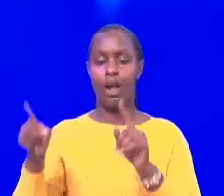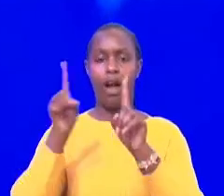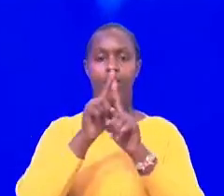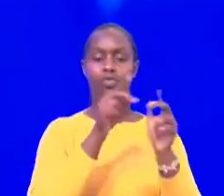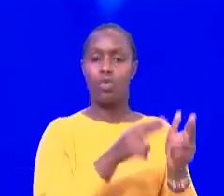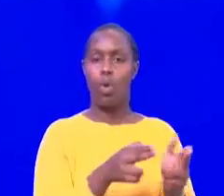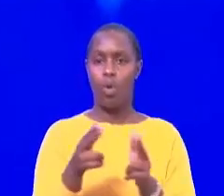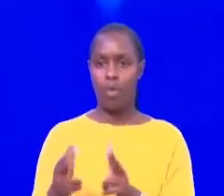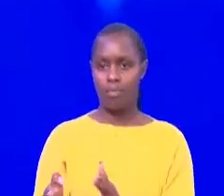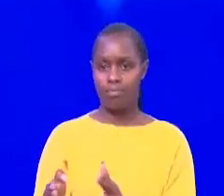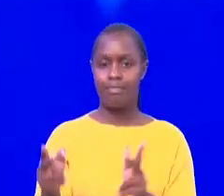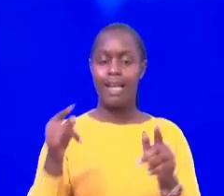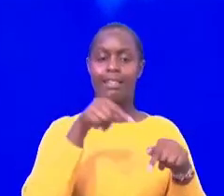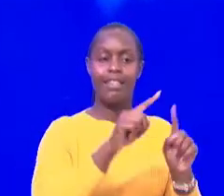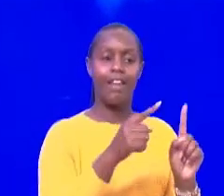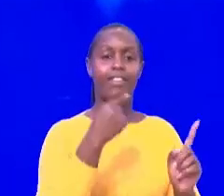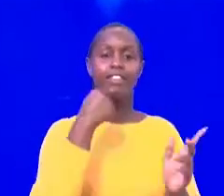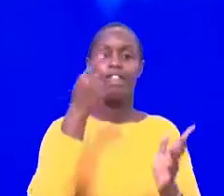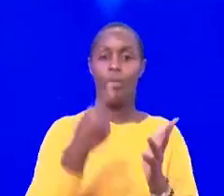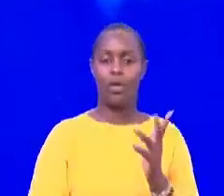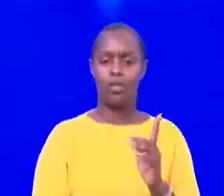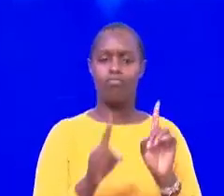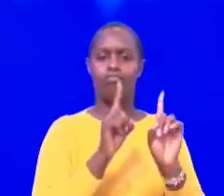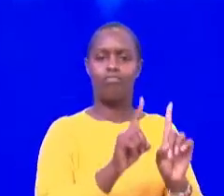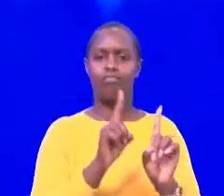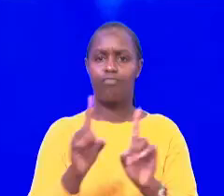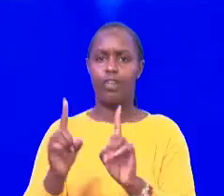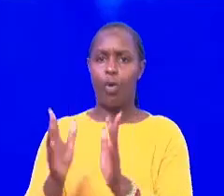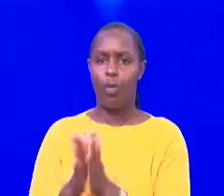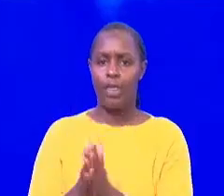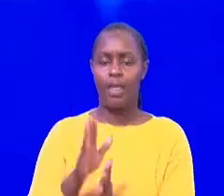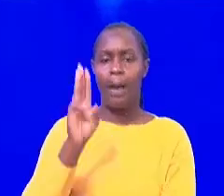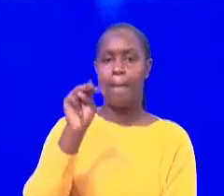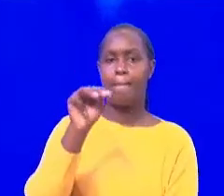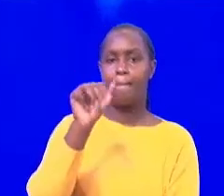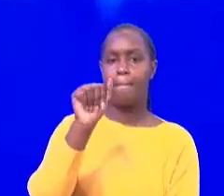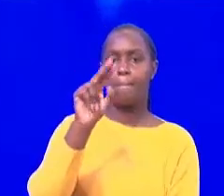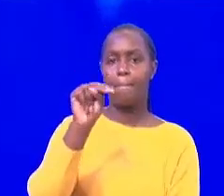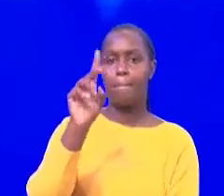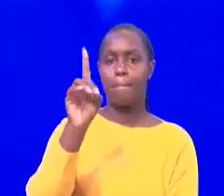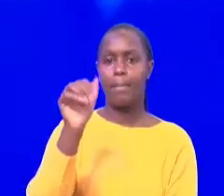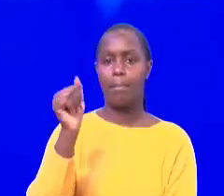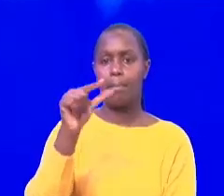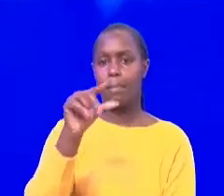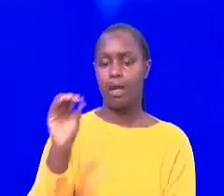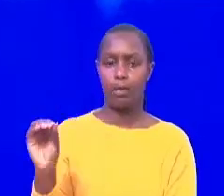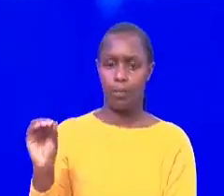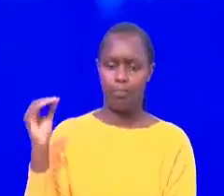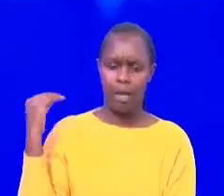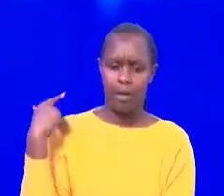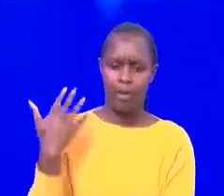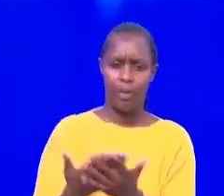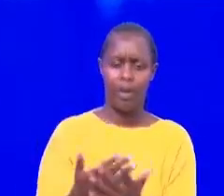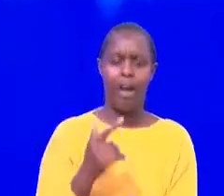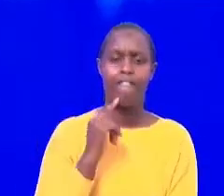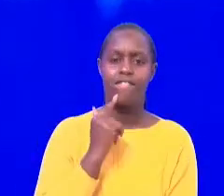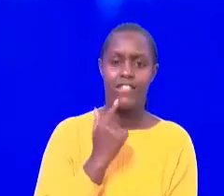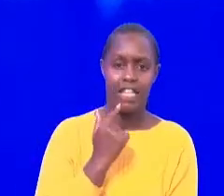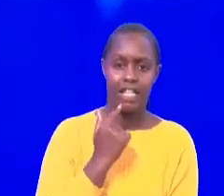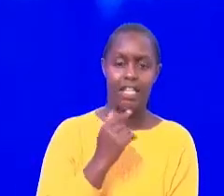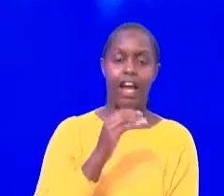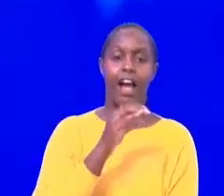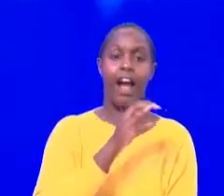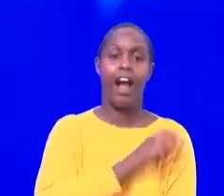huyo amesema kuwa aliandamana na aliyekuwa gavana wa kaunti hiyo Jackson Mandago hadi Finland na Canada kutia saini mkataba